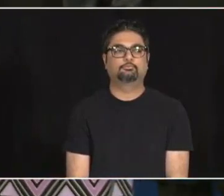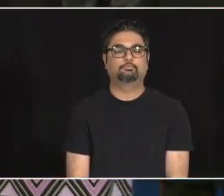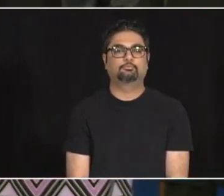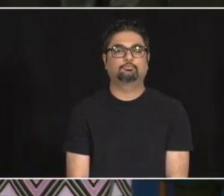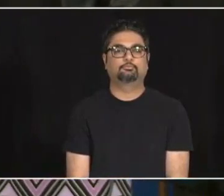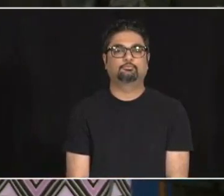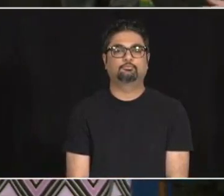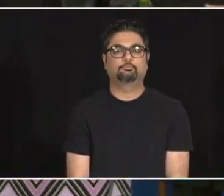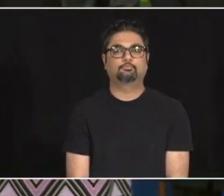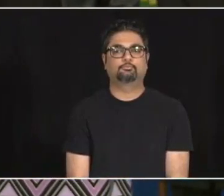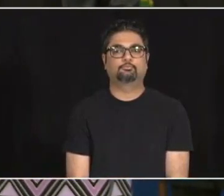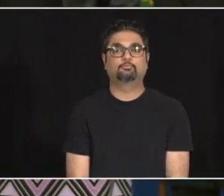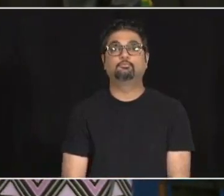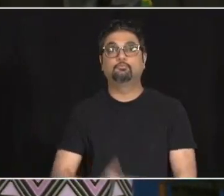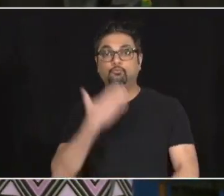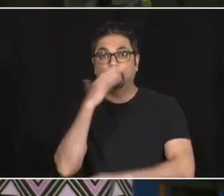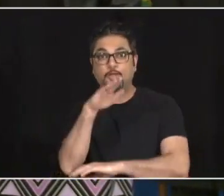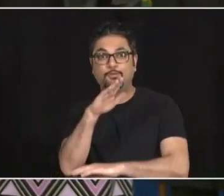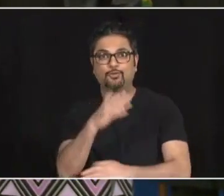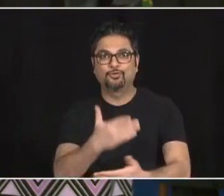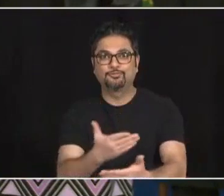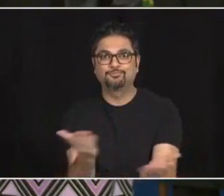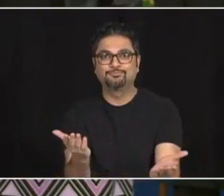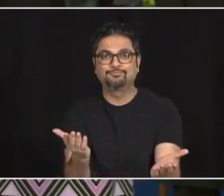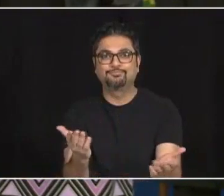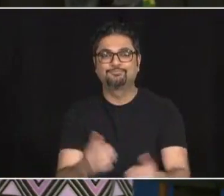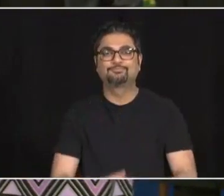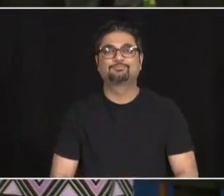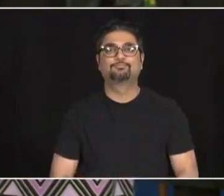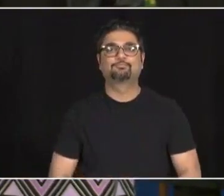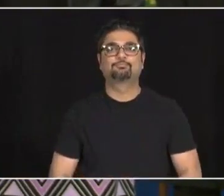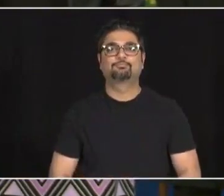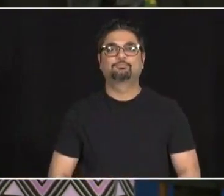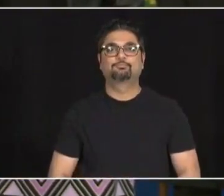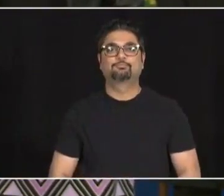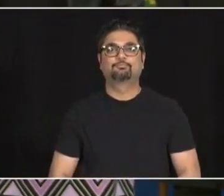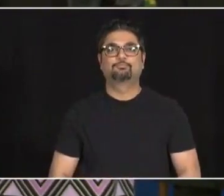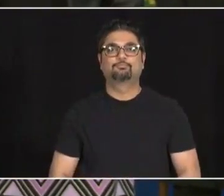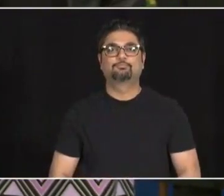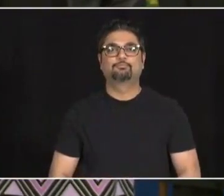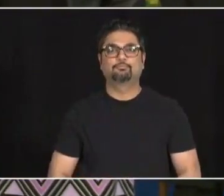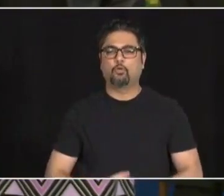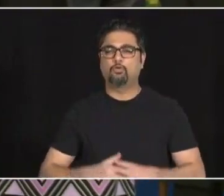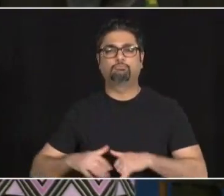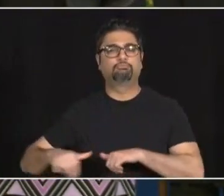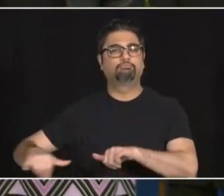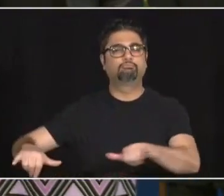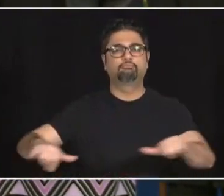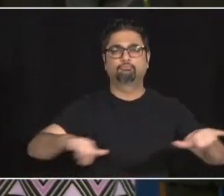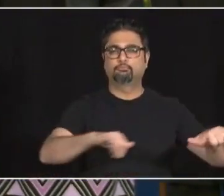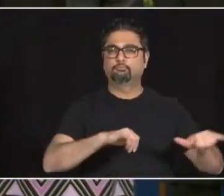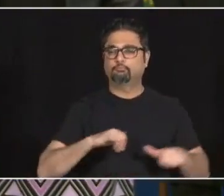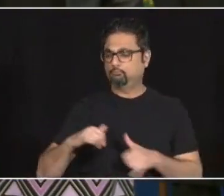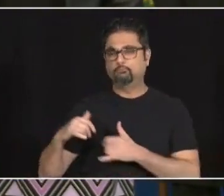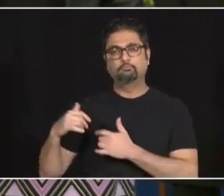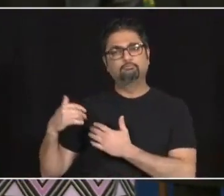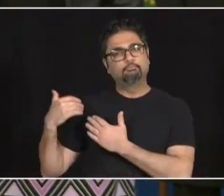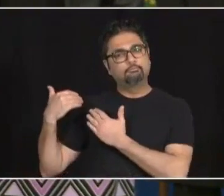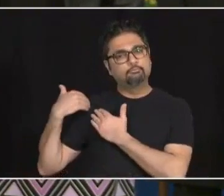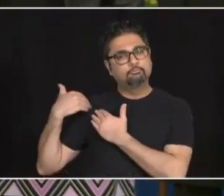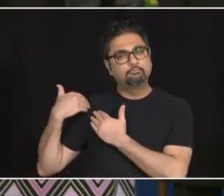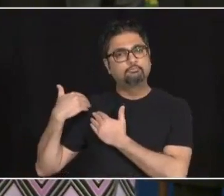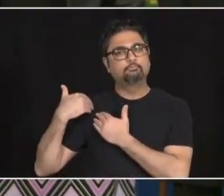Well, good afternoon. We're all playing a part in the fight against this virus. And as I've